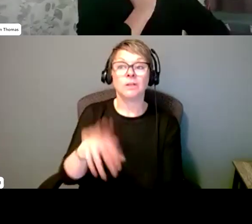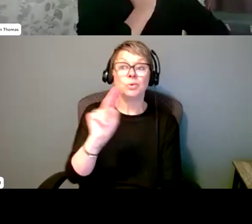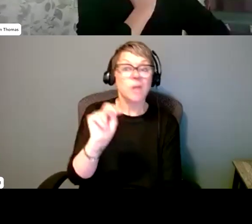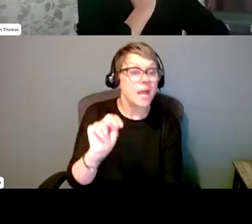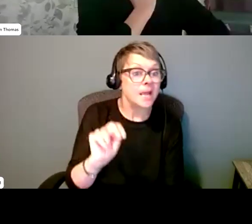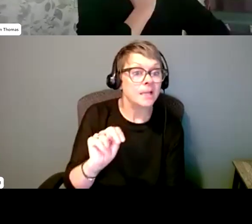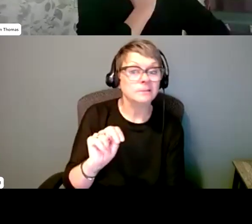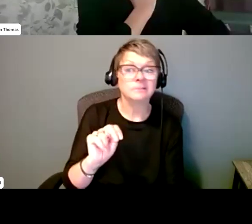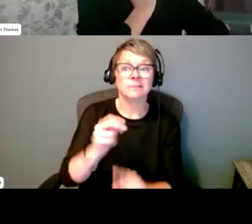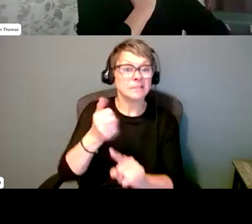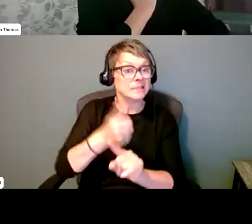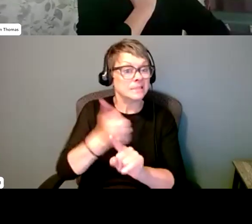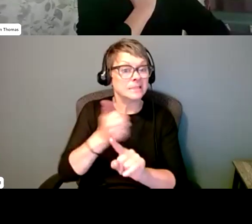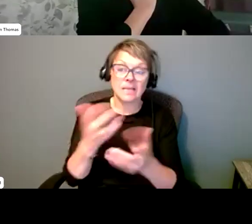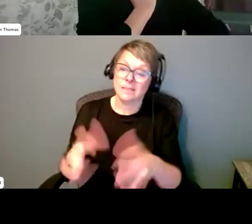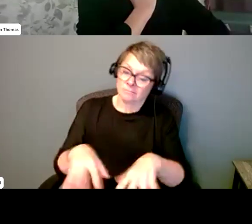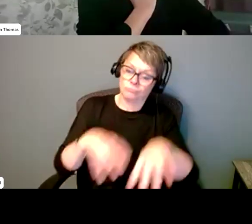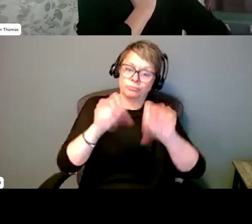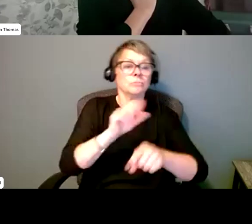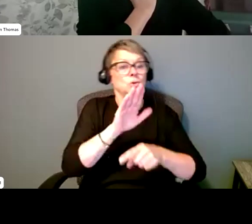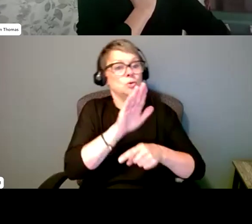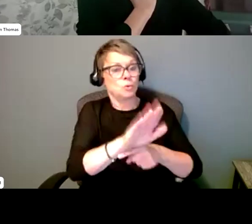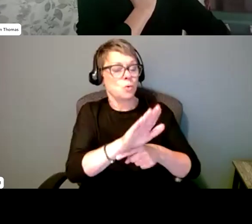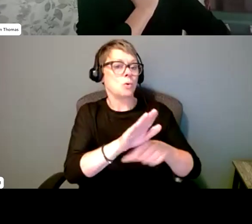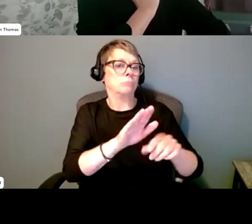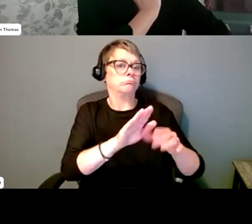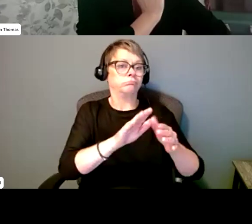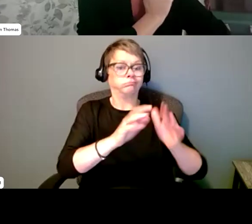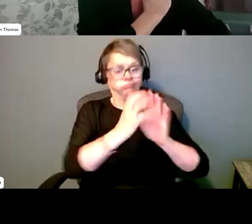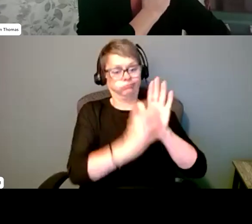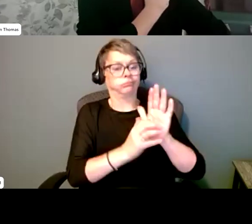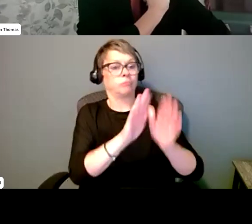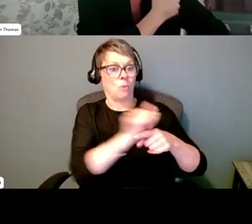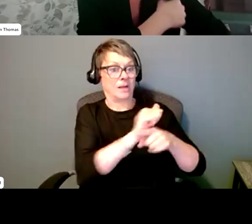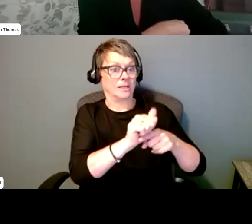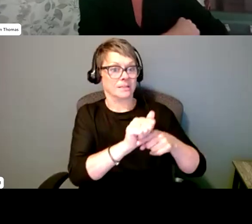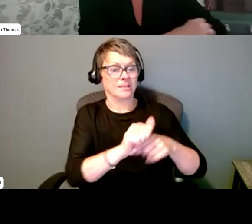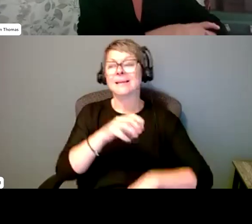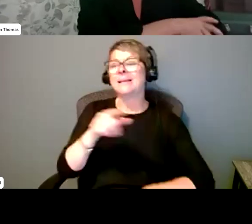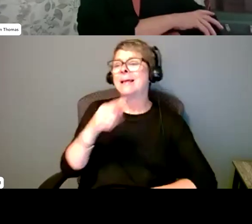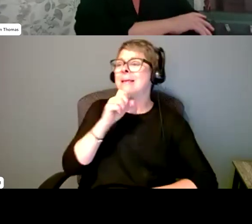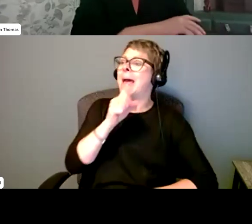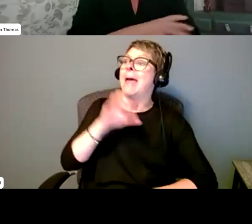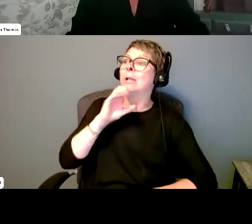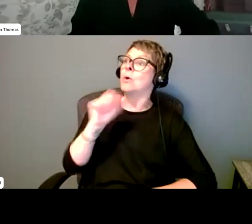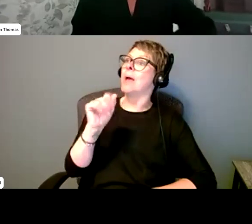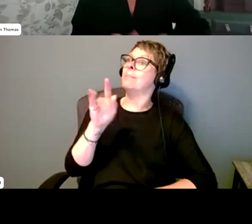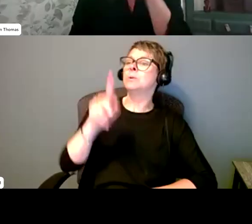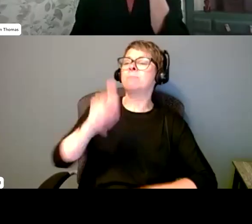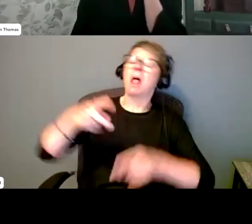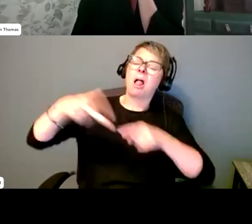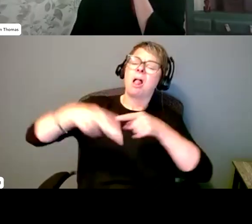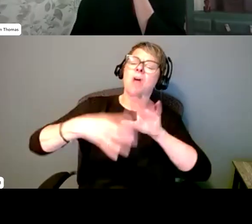as leading practices. And some people said, well, elder abuse, you have to cut off all the relationships. This